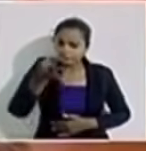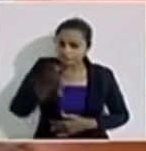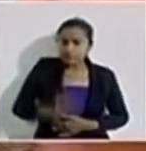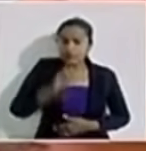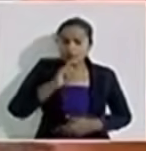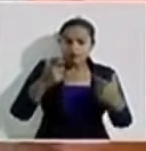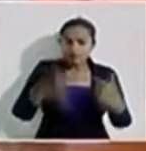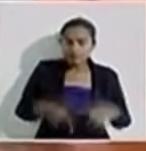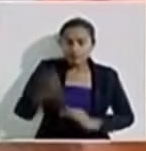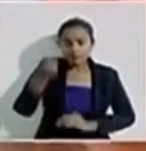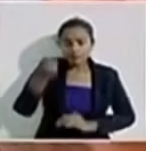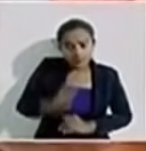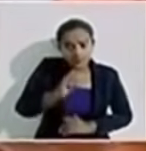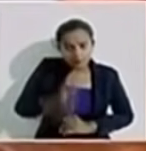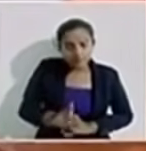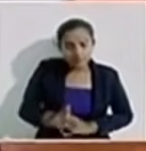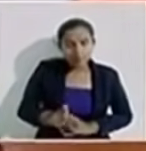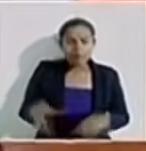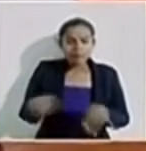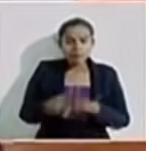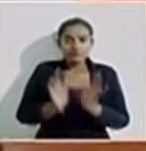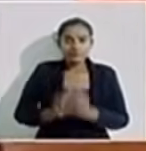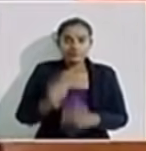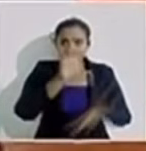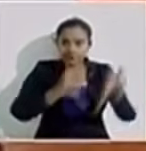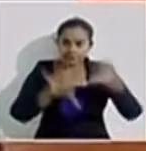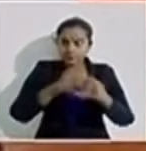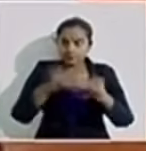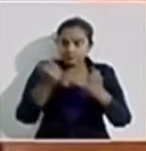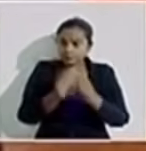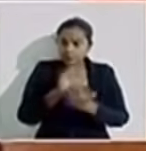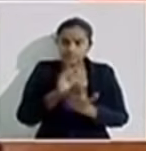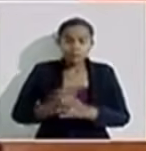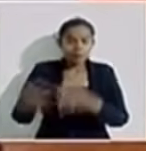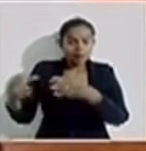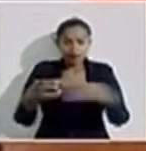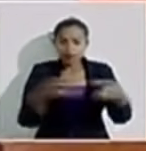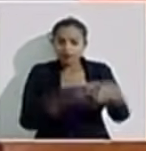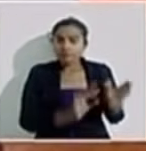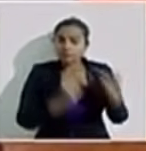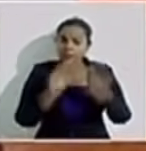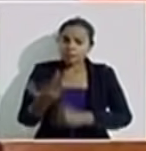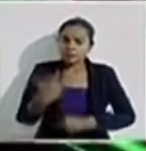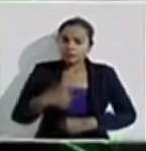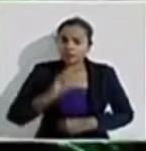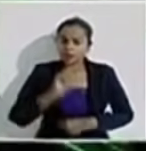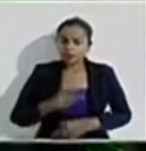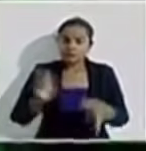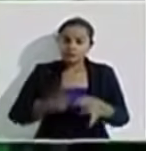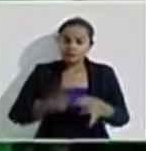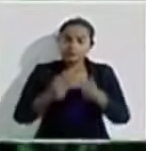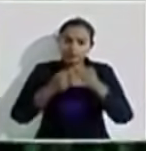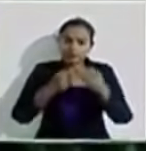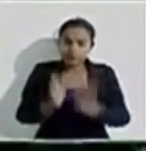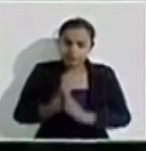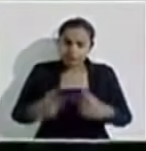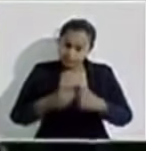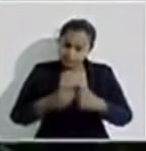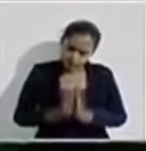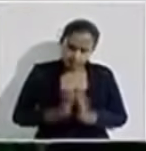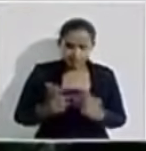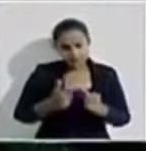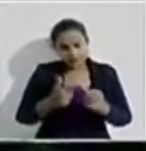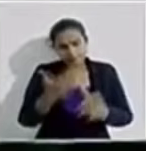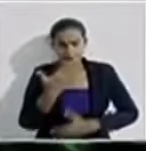upgrading the cloud server, both parties had been later asked to resolve the matter within themselves. ICTA had then upgraded the